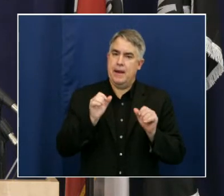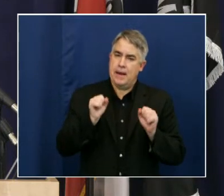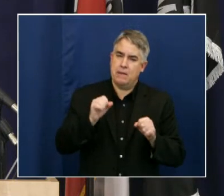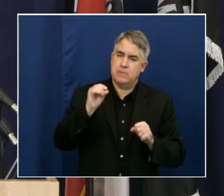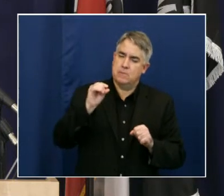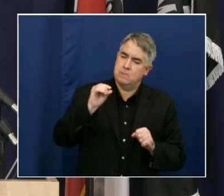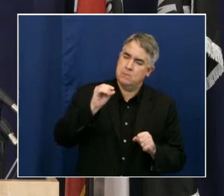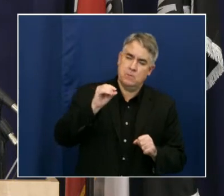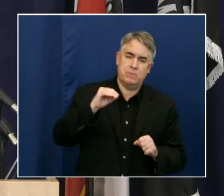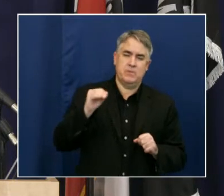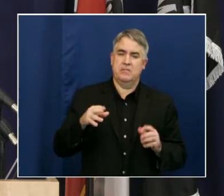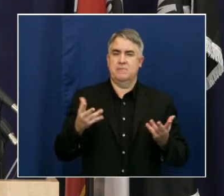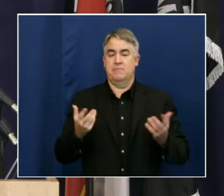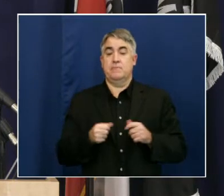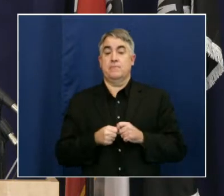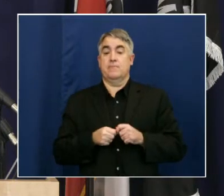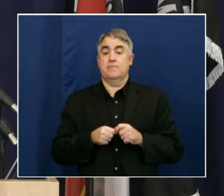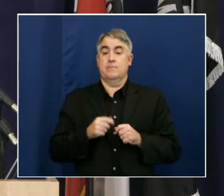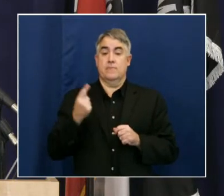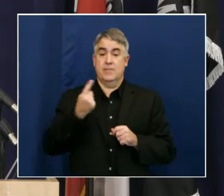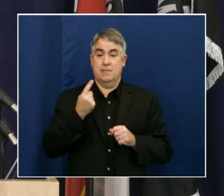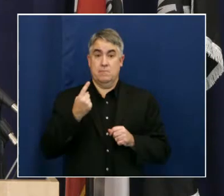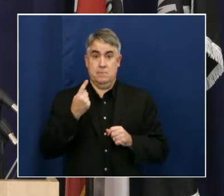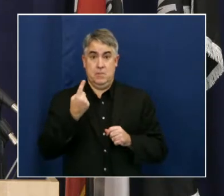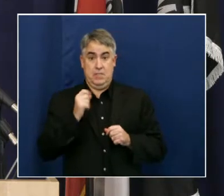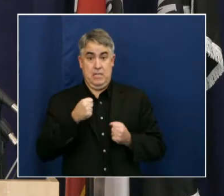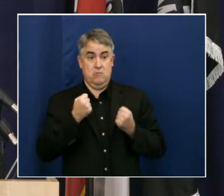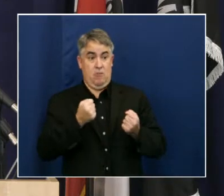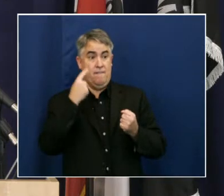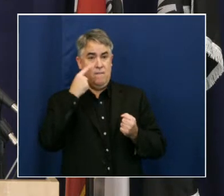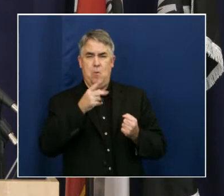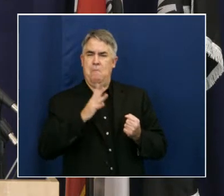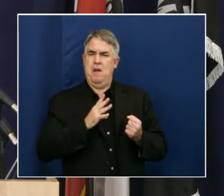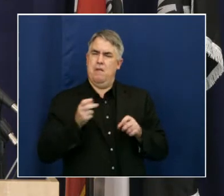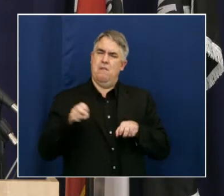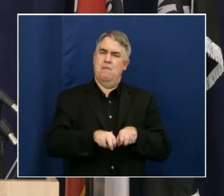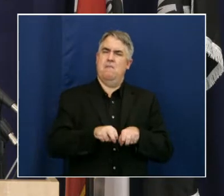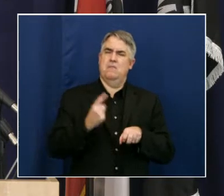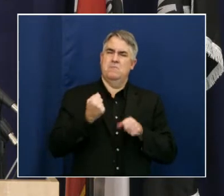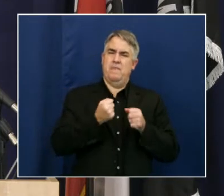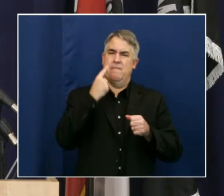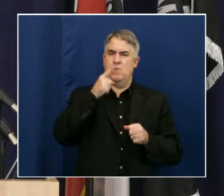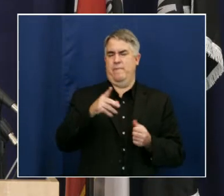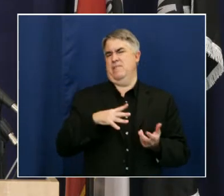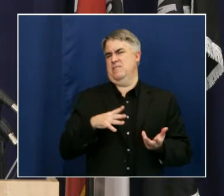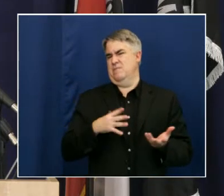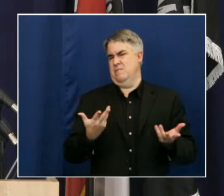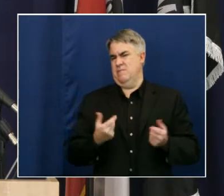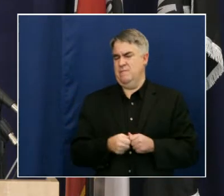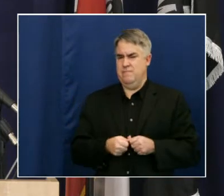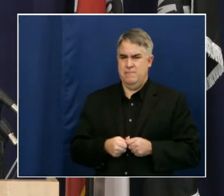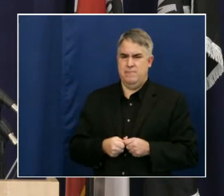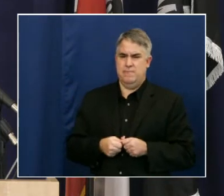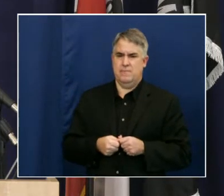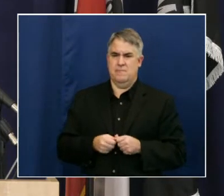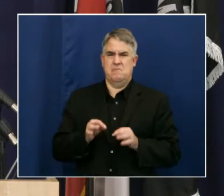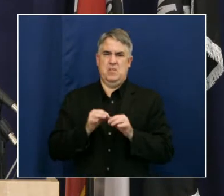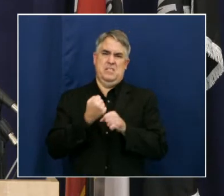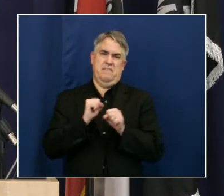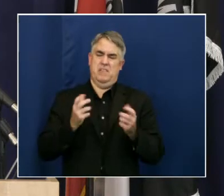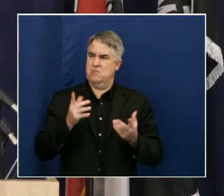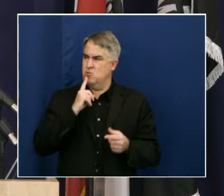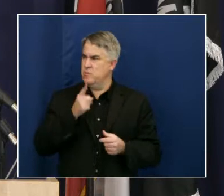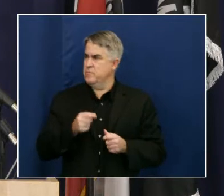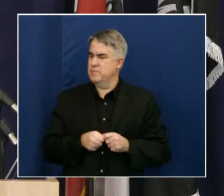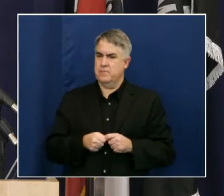So if you have the option of having somebody go with you, that's not a bad one. That person can observe or drive for you. That would be perfectly safe.